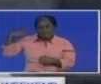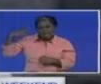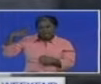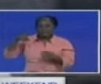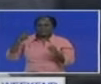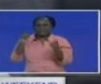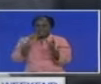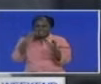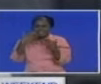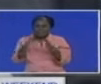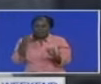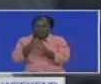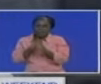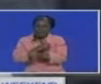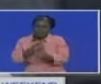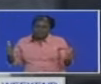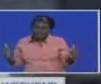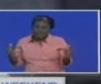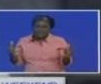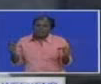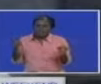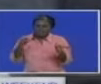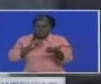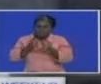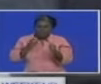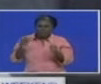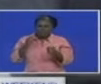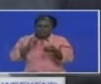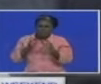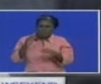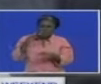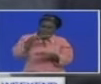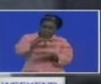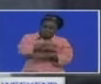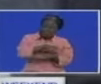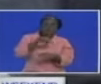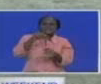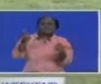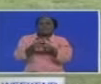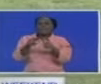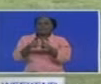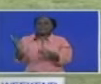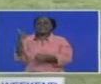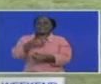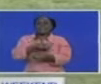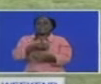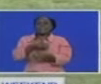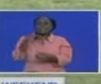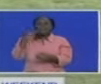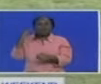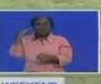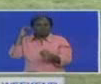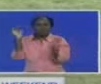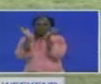tumetest inafanya kazi, kwa hivyo ile michezo itaenda mpaka jioni, itakuwa kama mchana. A Afraha Stadium that has a capacity